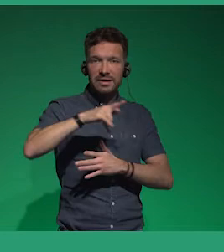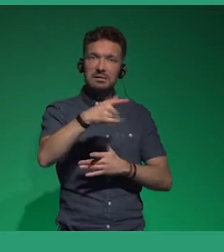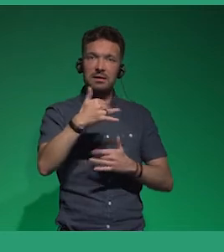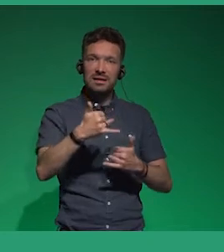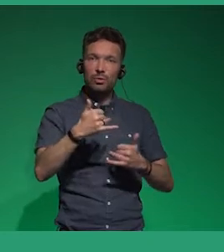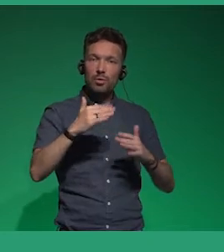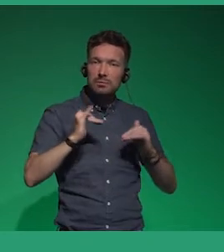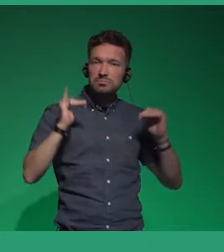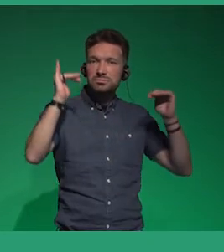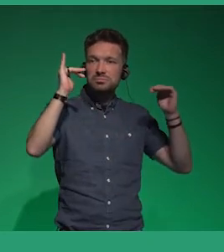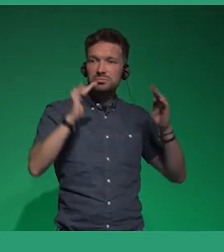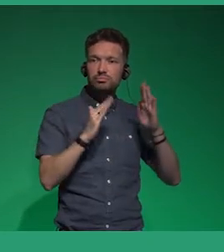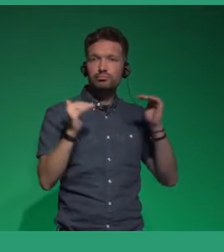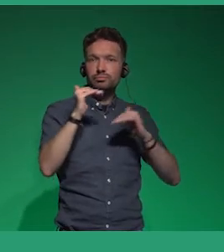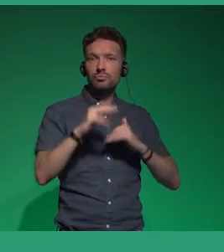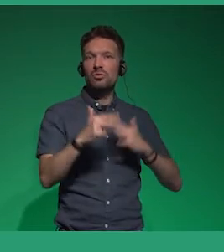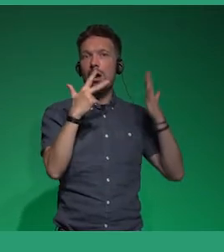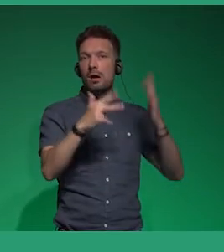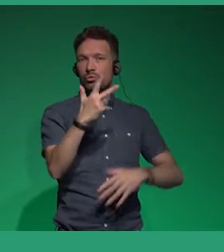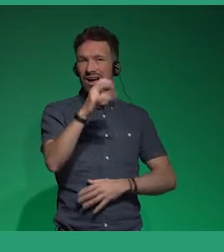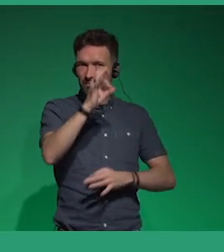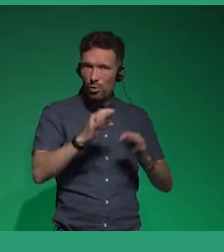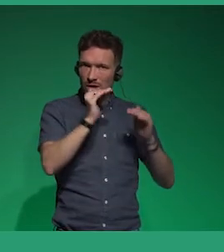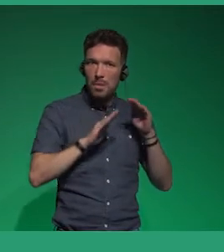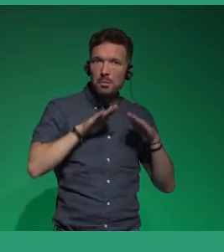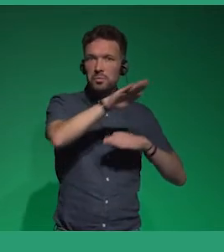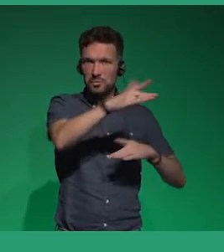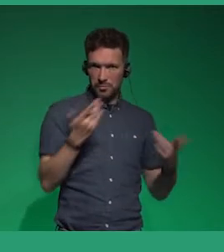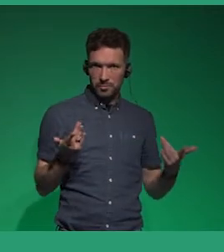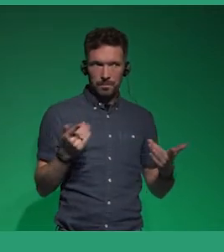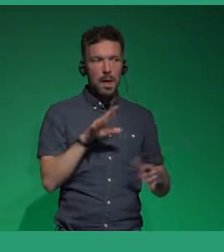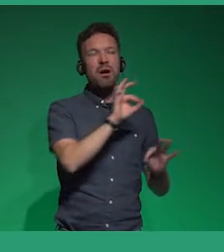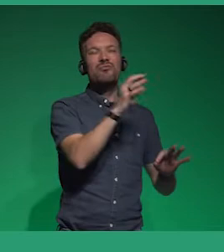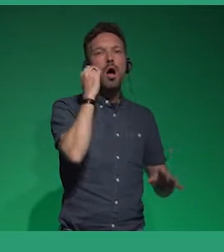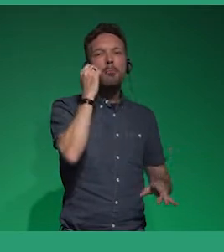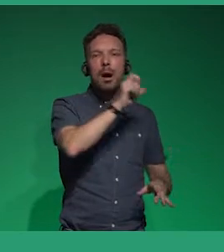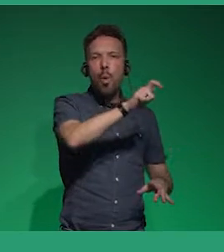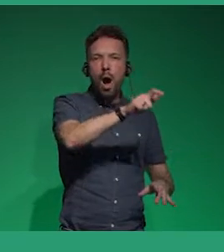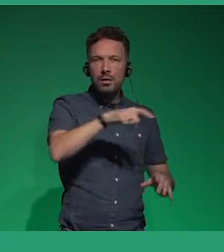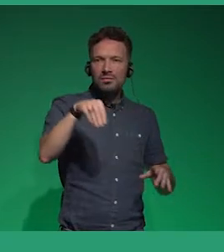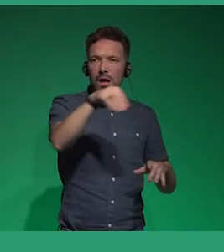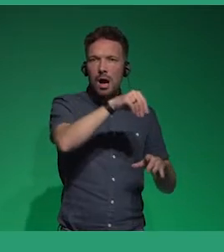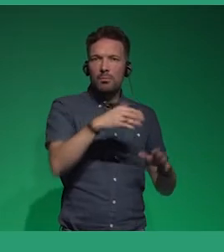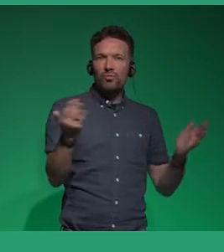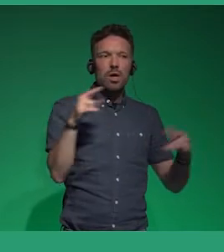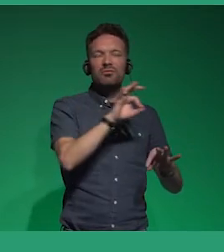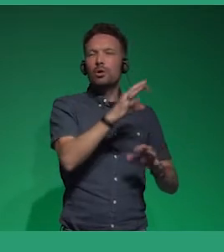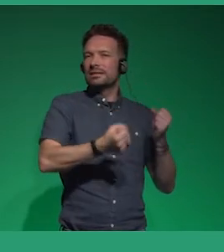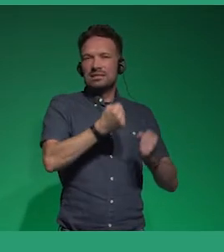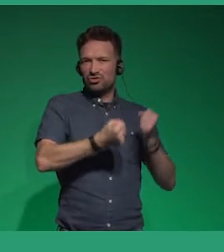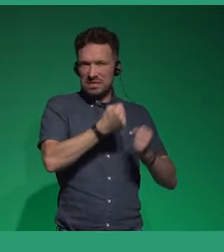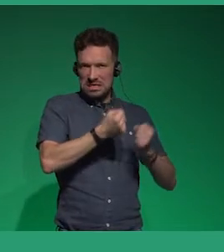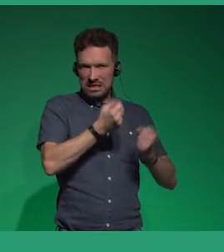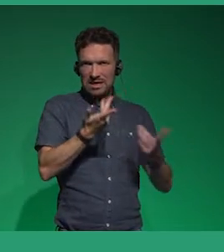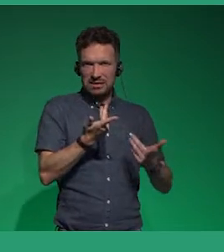access seedling material of native trees. We also did some follow-up research to see whether it's really the free